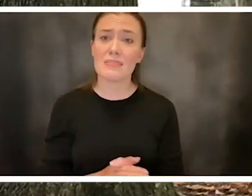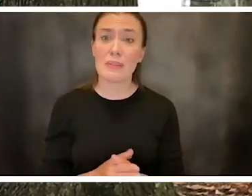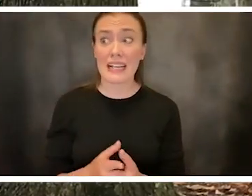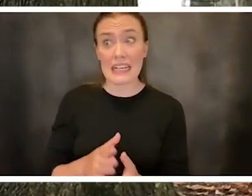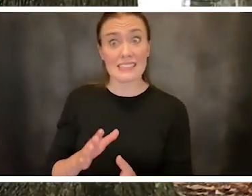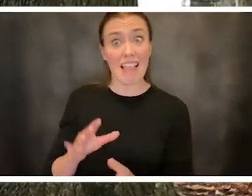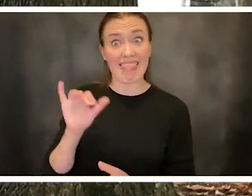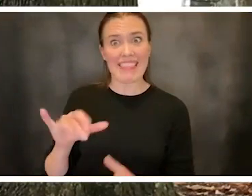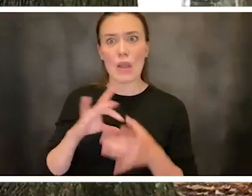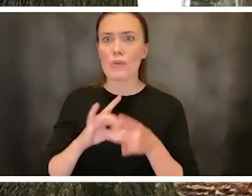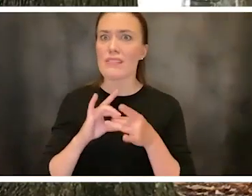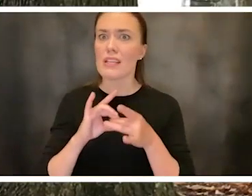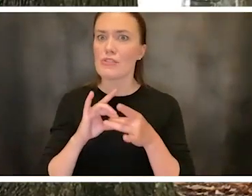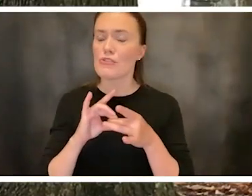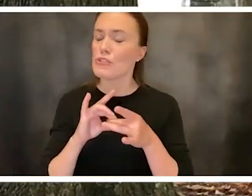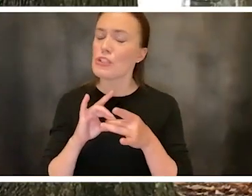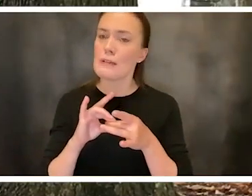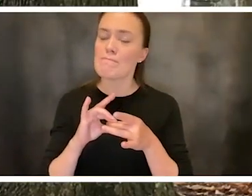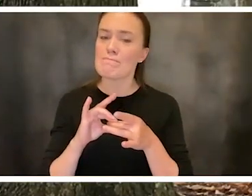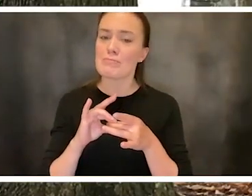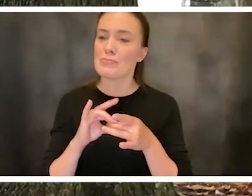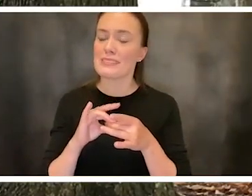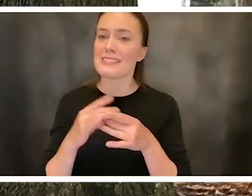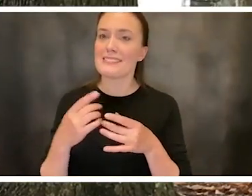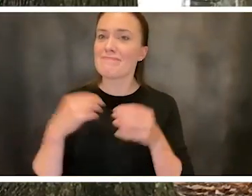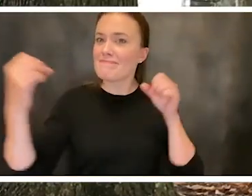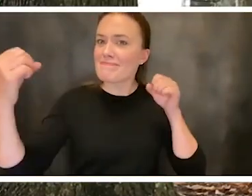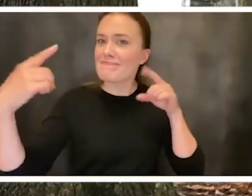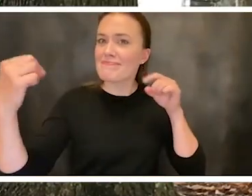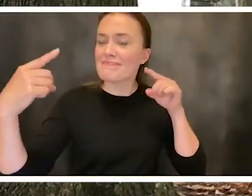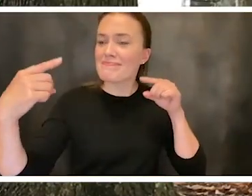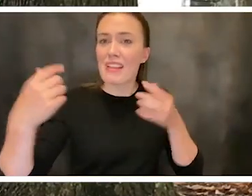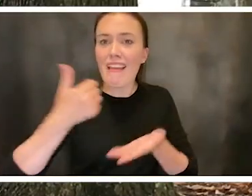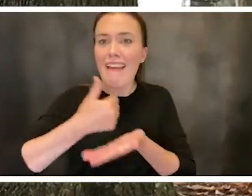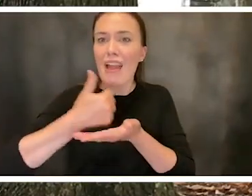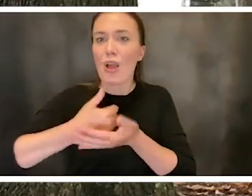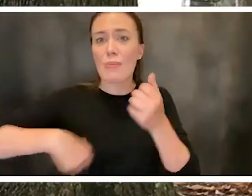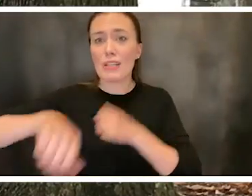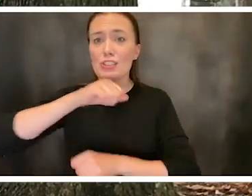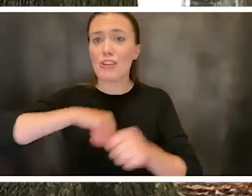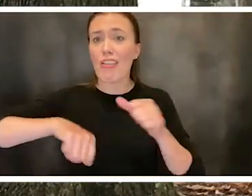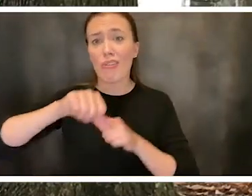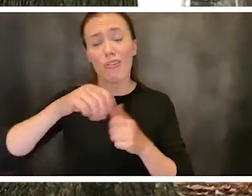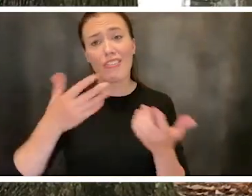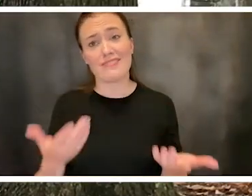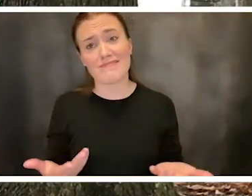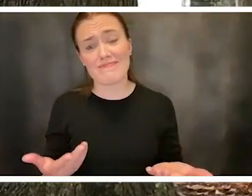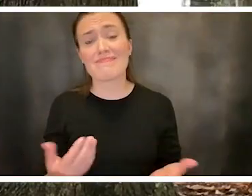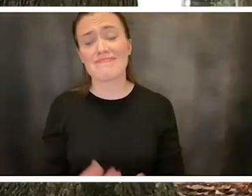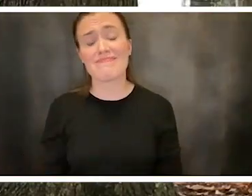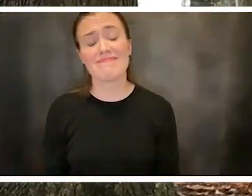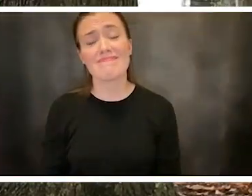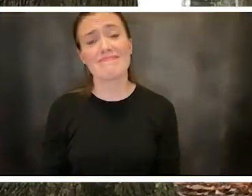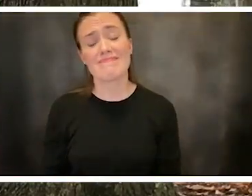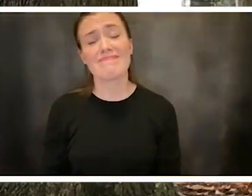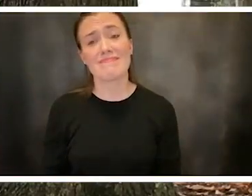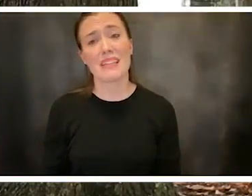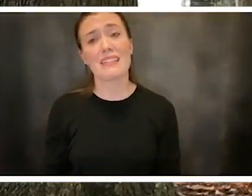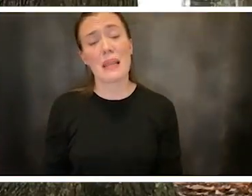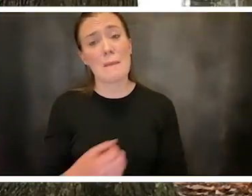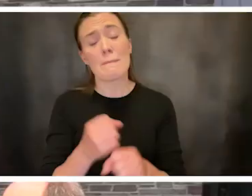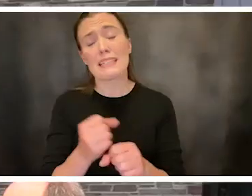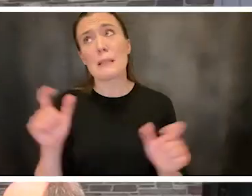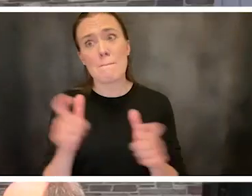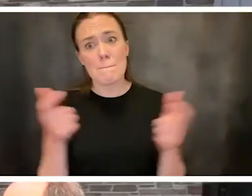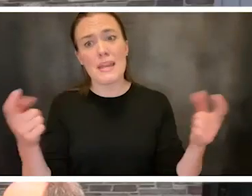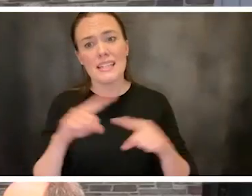you know. Yeah, that's I great. Think when your deeds match your words, they can be heard for 1,000 miles, you know, and it really makes a long-term difference. People sense